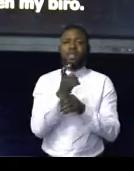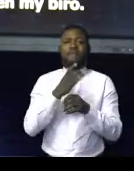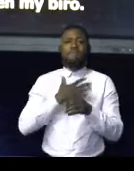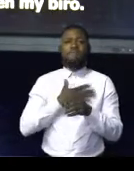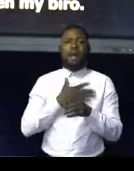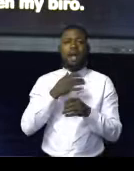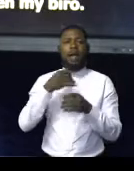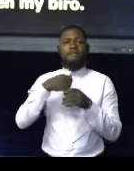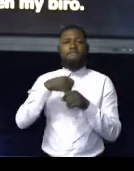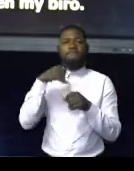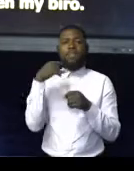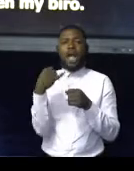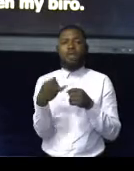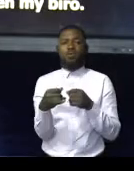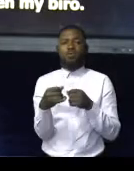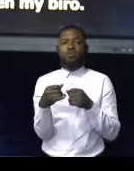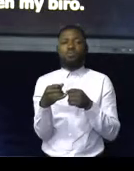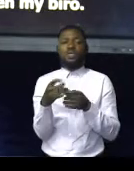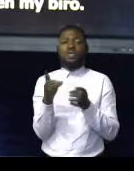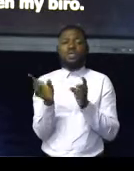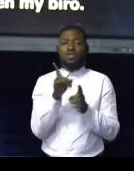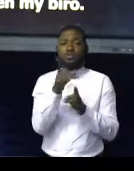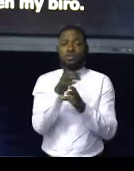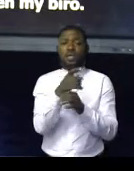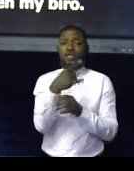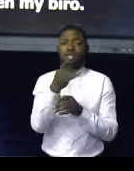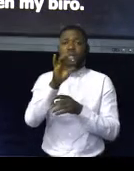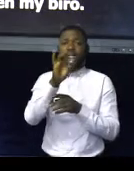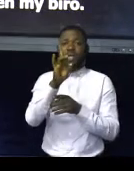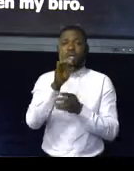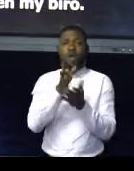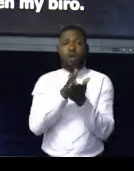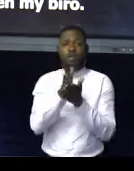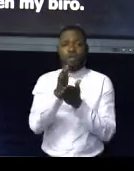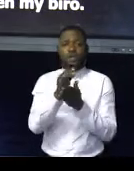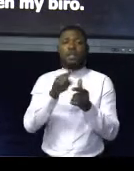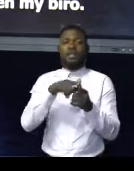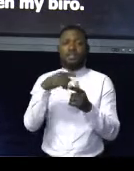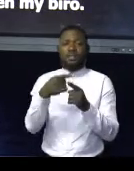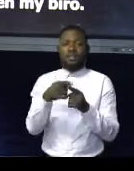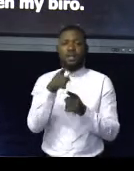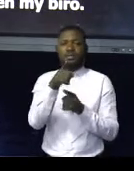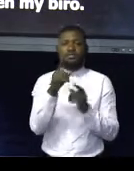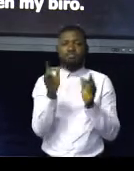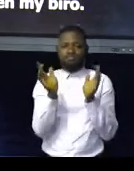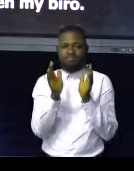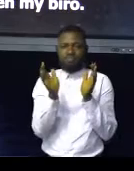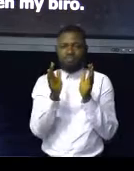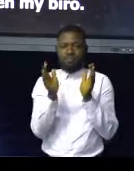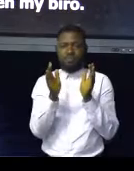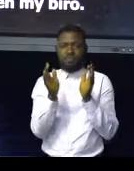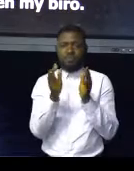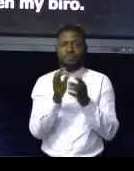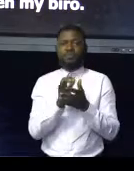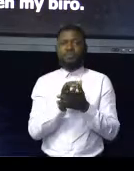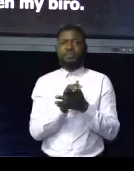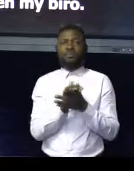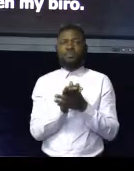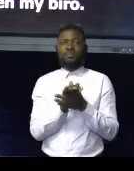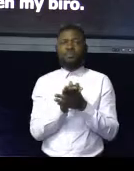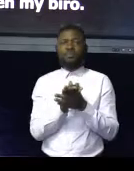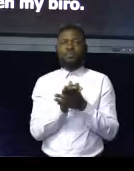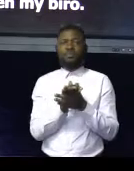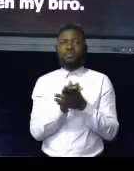Somebody has taken my biro. Did you get the hits correctly? Then, cheers to you.